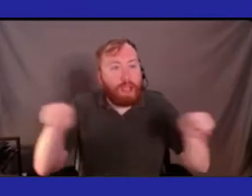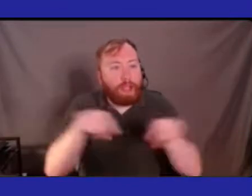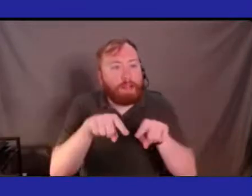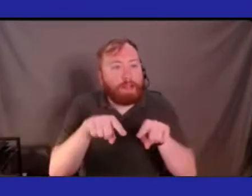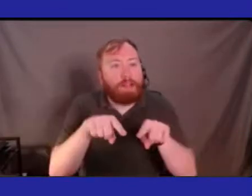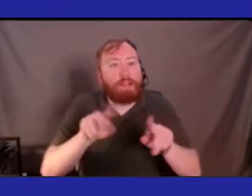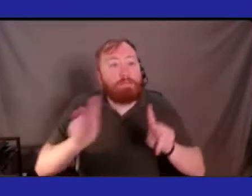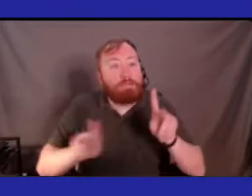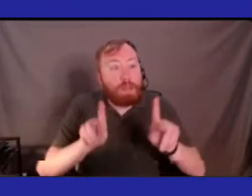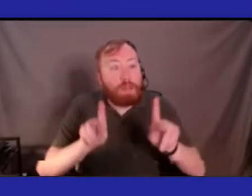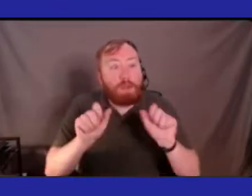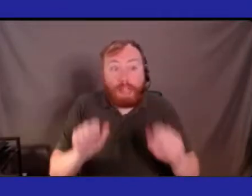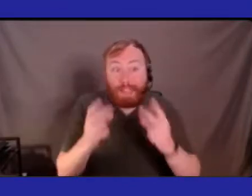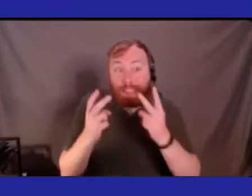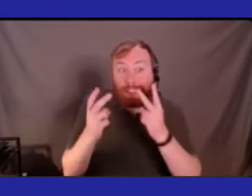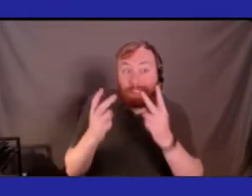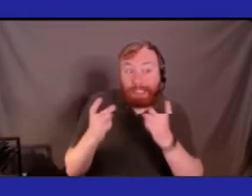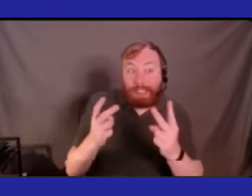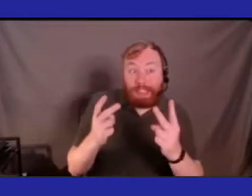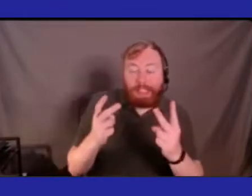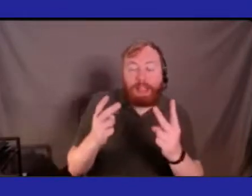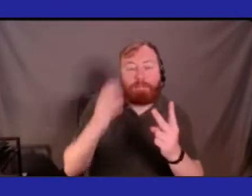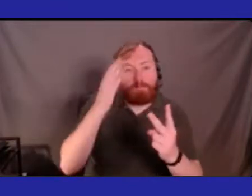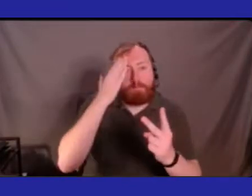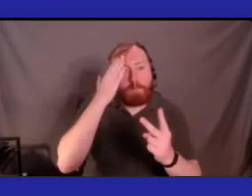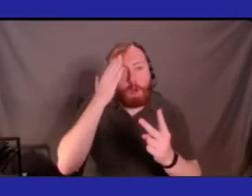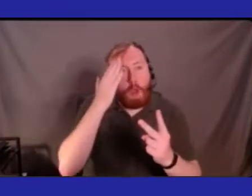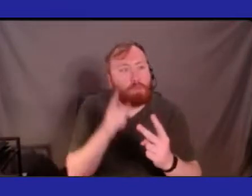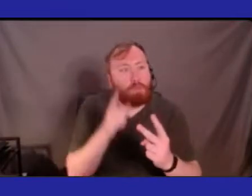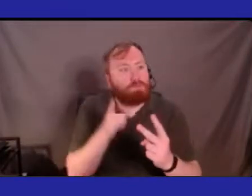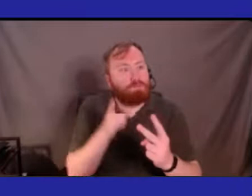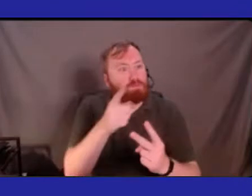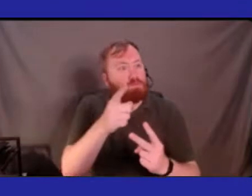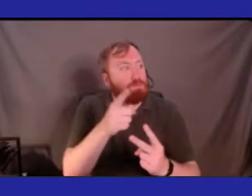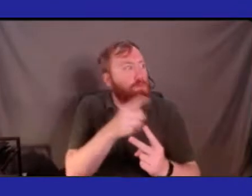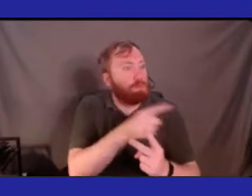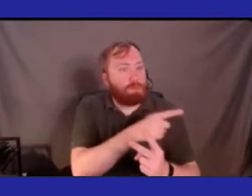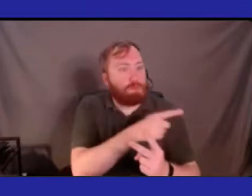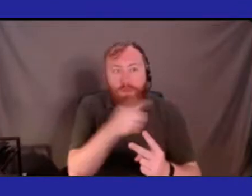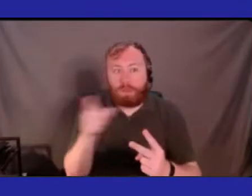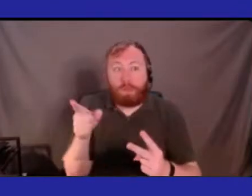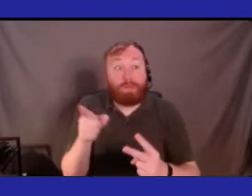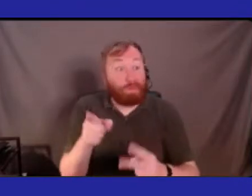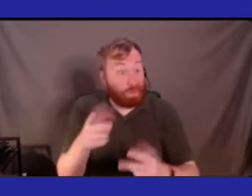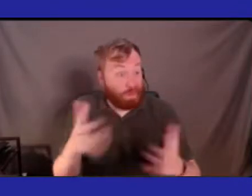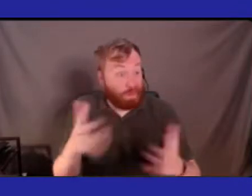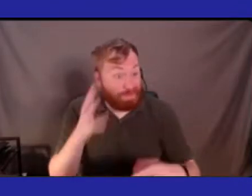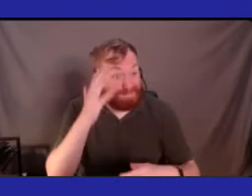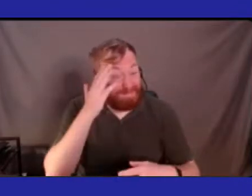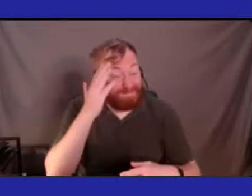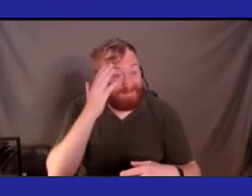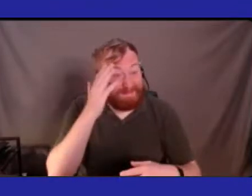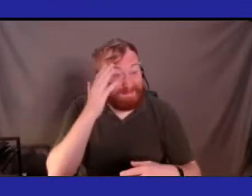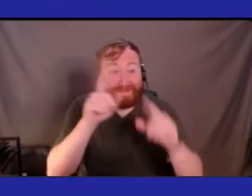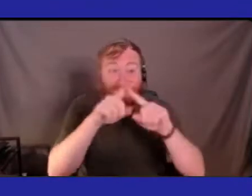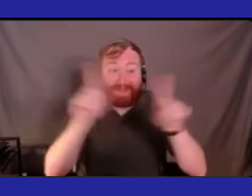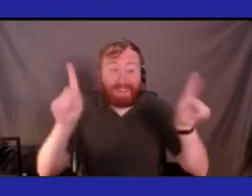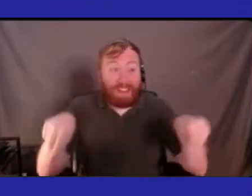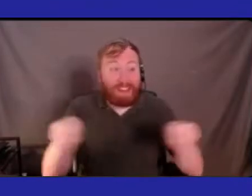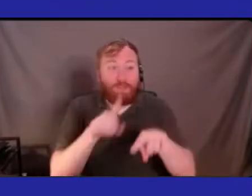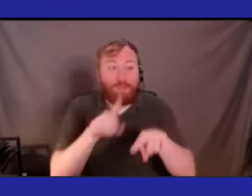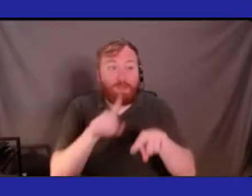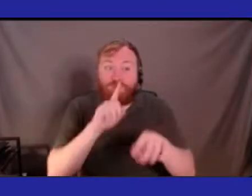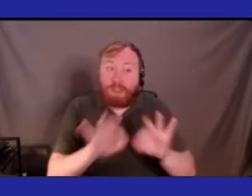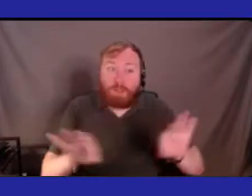people who can see the signages and go in the right directions, because as you're aware, that signages is very important, where they should